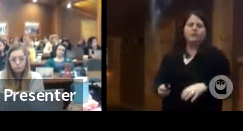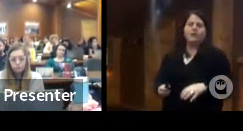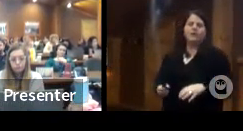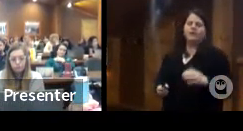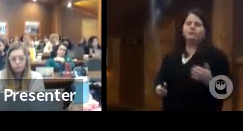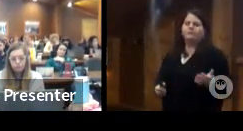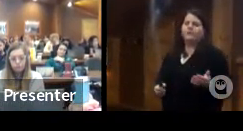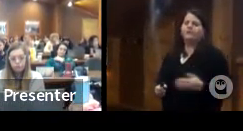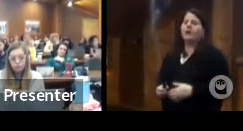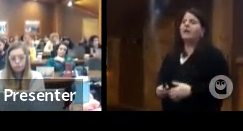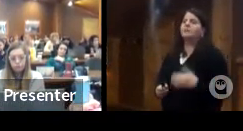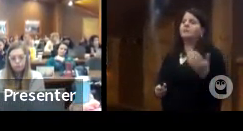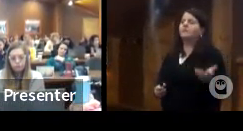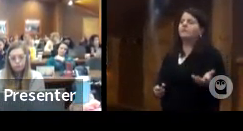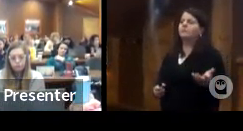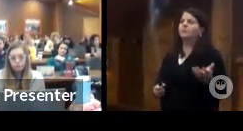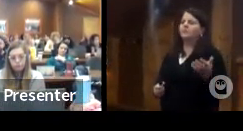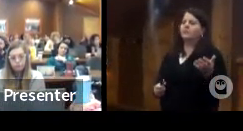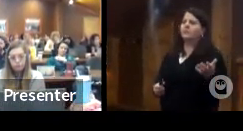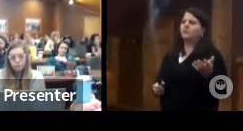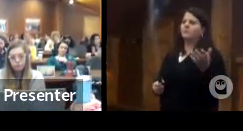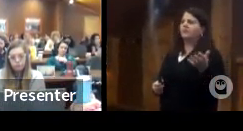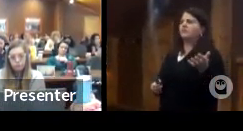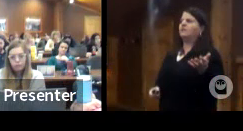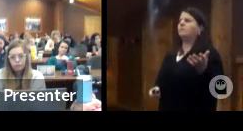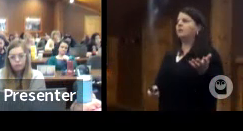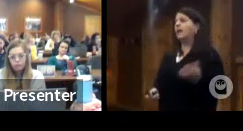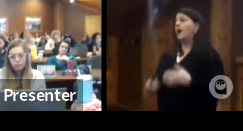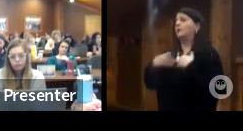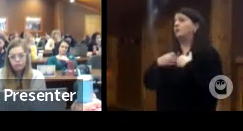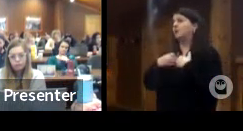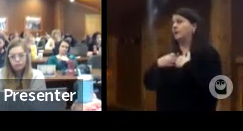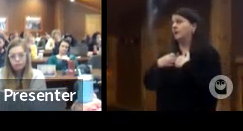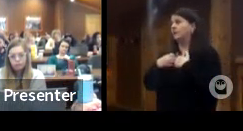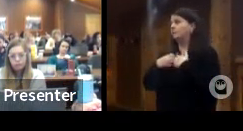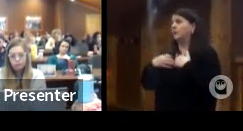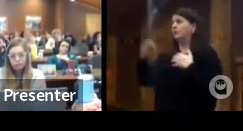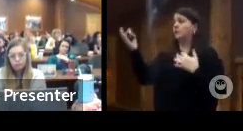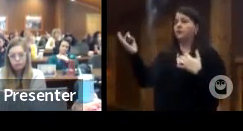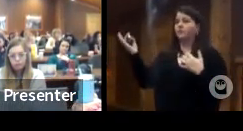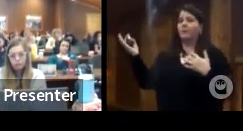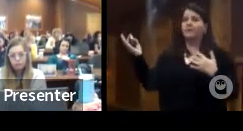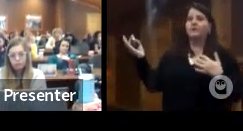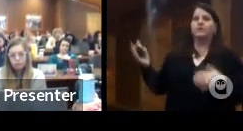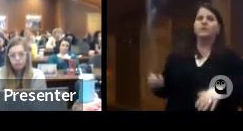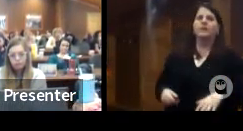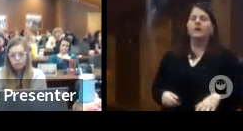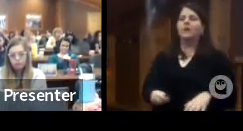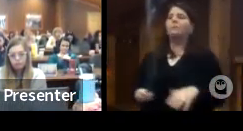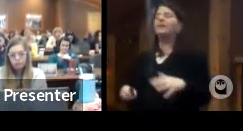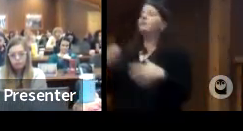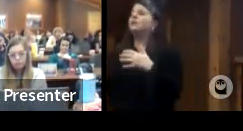of if they're asked if it's possible that this victim could lie, I'd be objecting, calls for